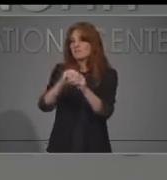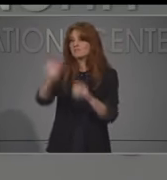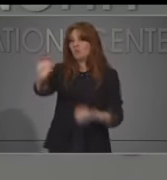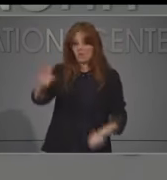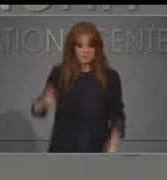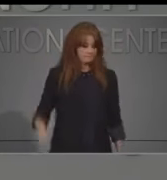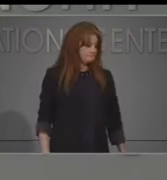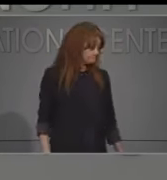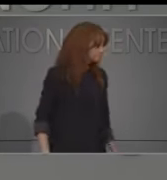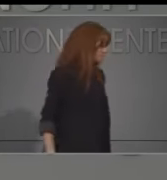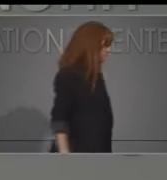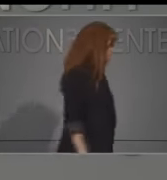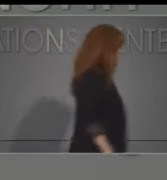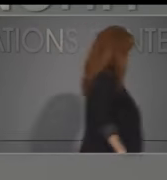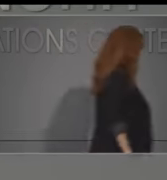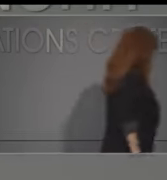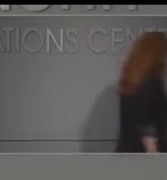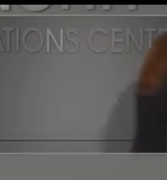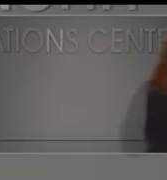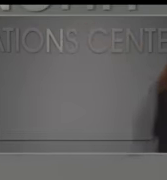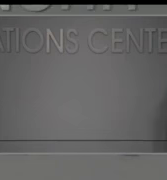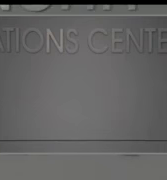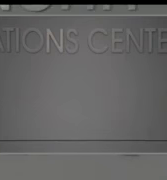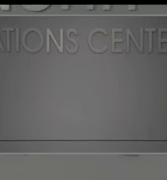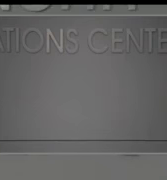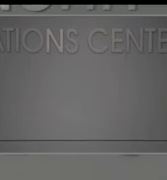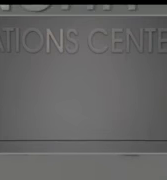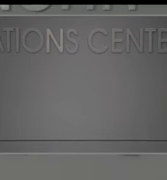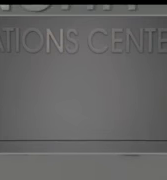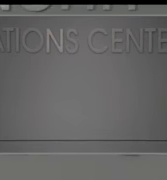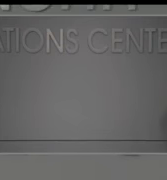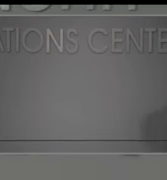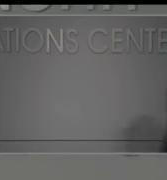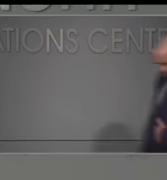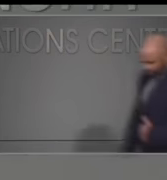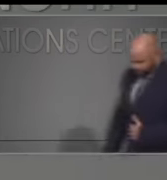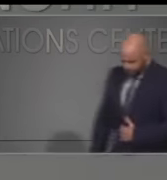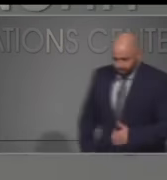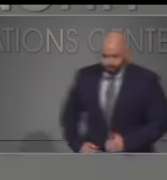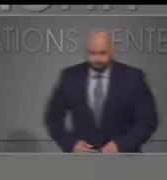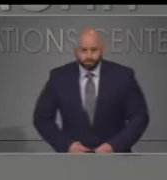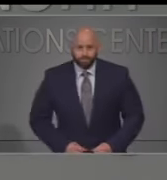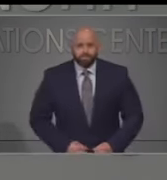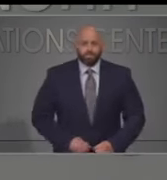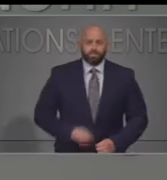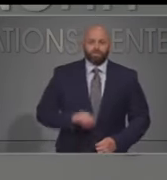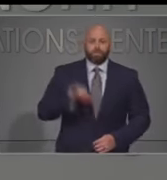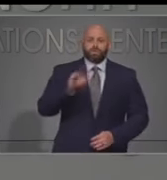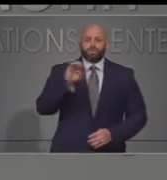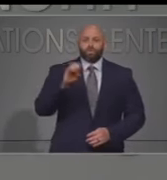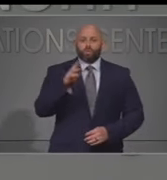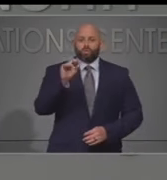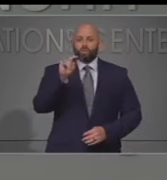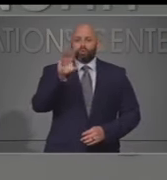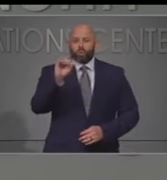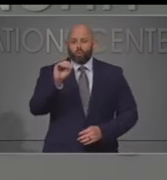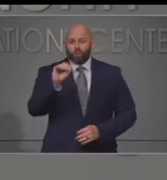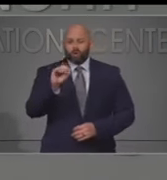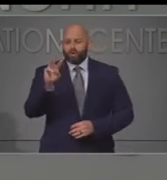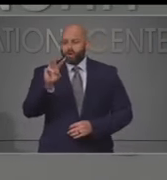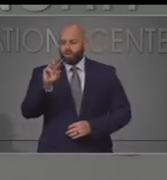Thanks. Next question, please. Joe Bruno,